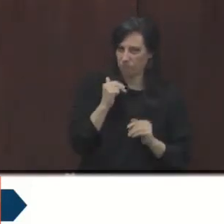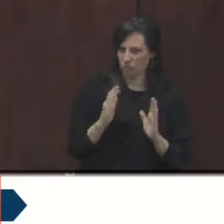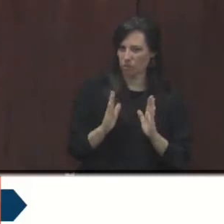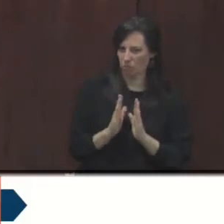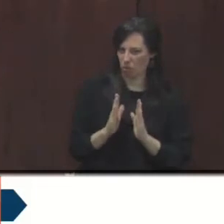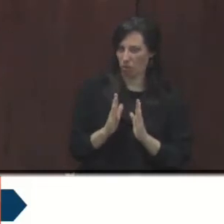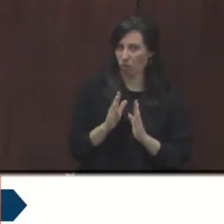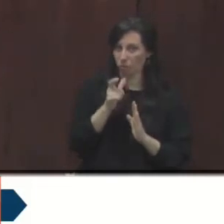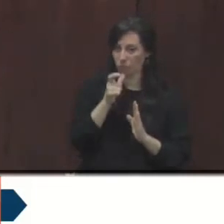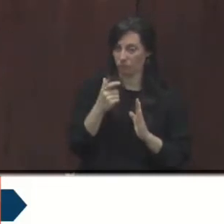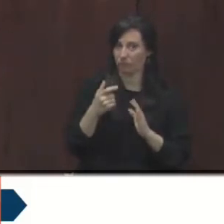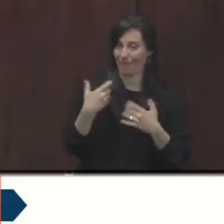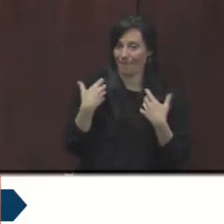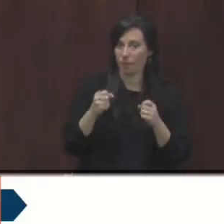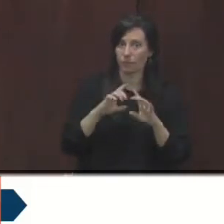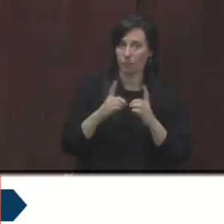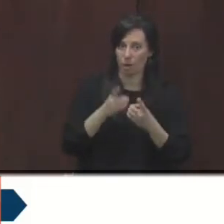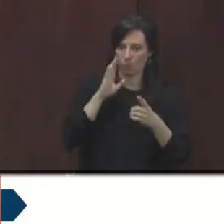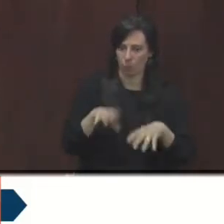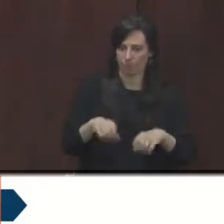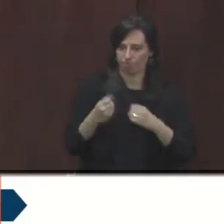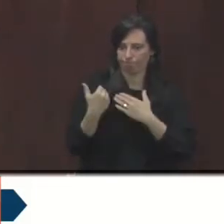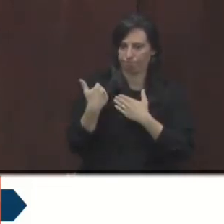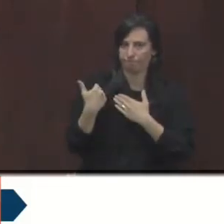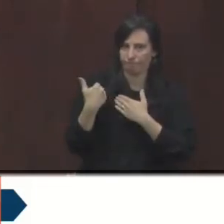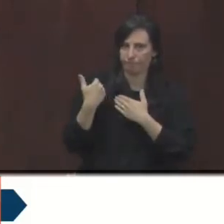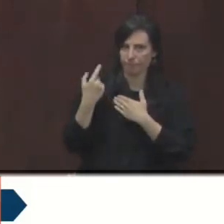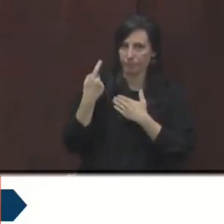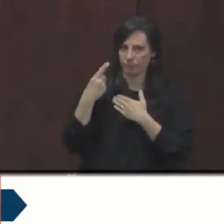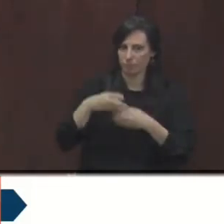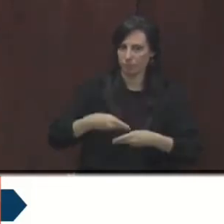charge to vaccinate as part of 1A.